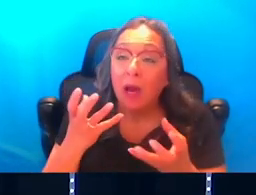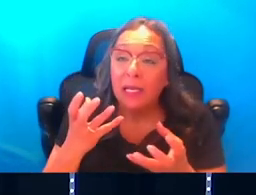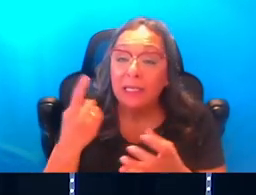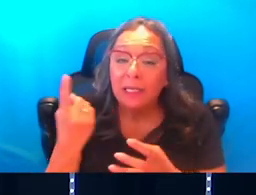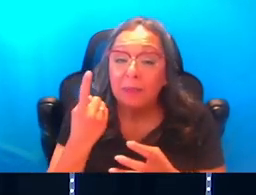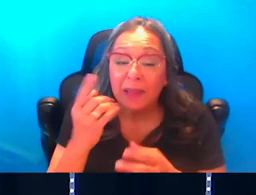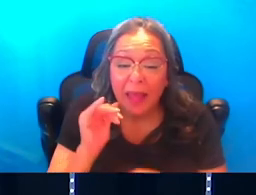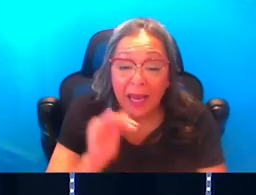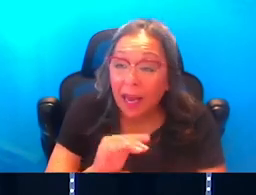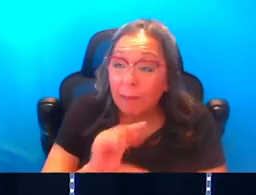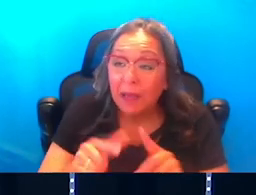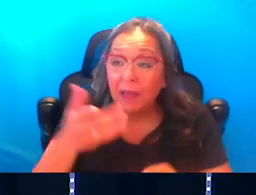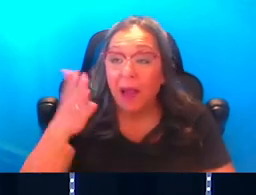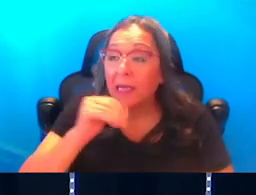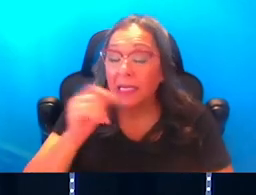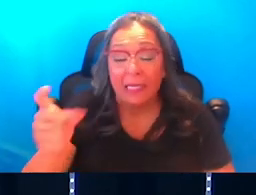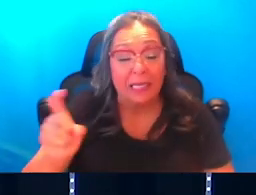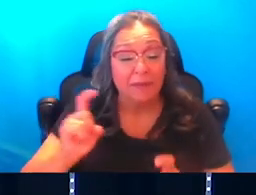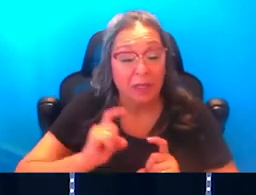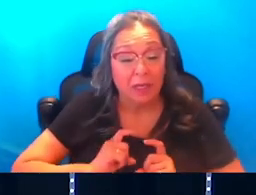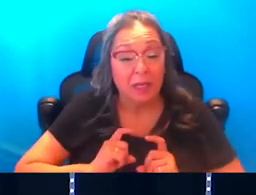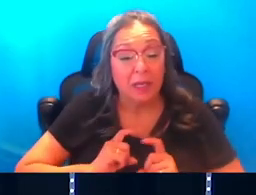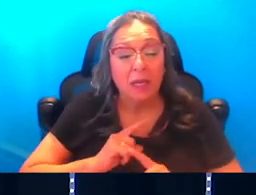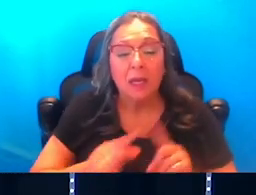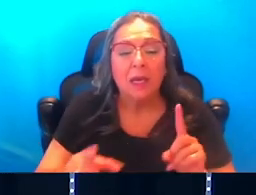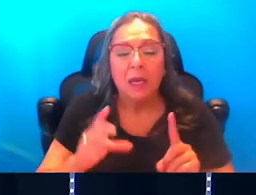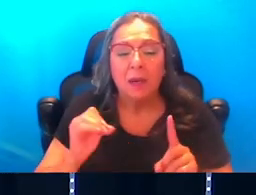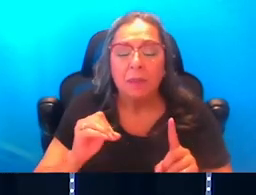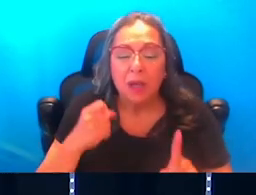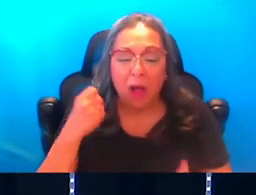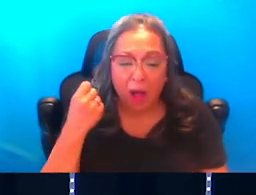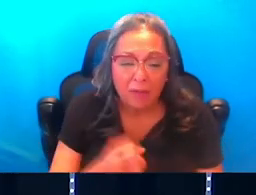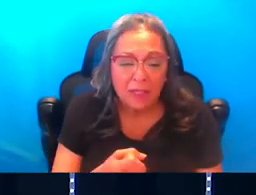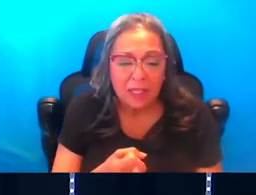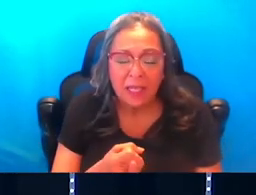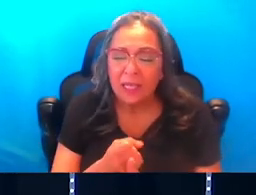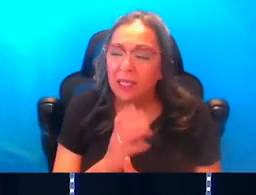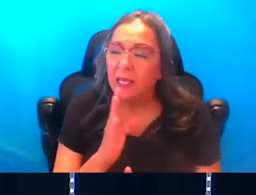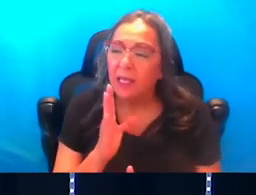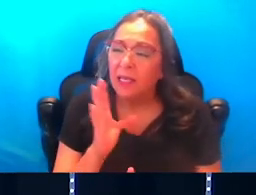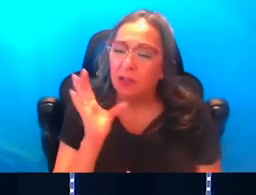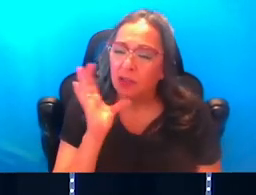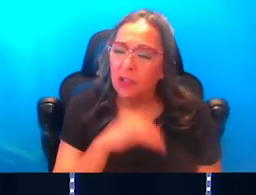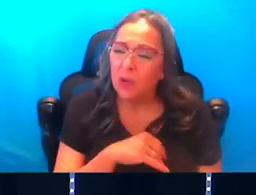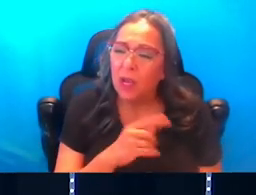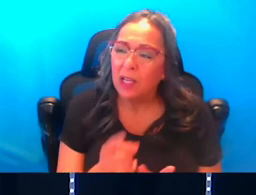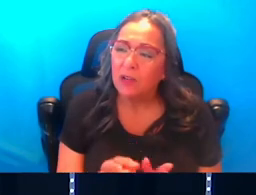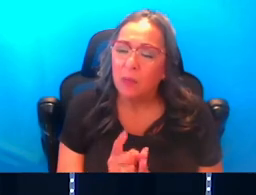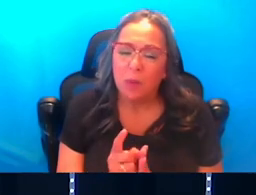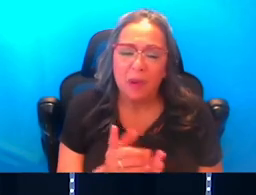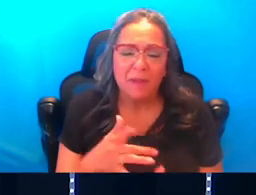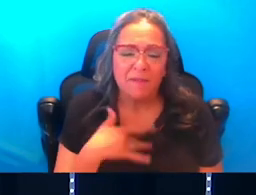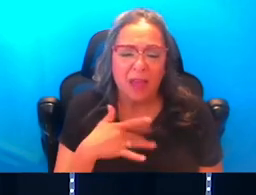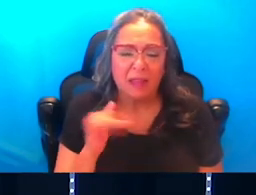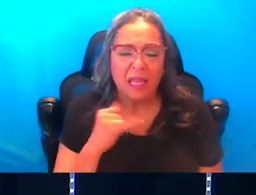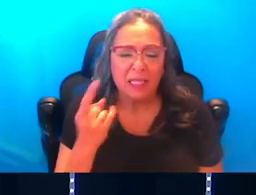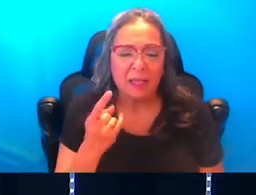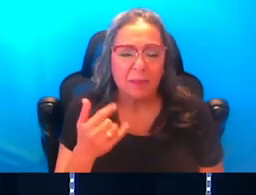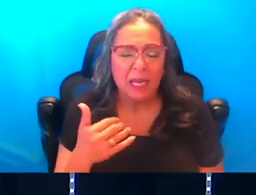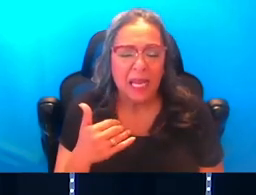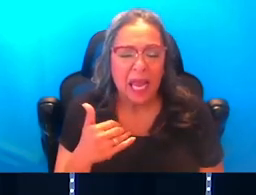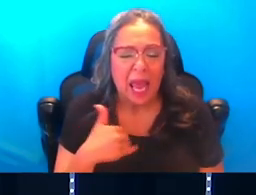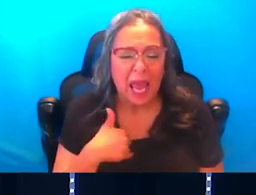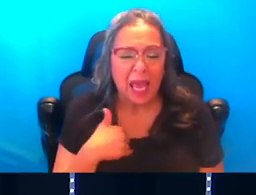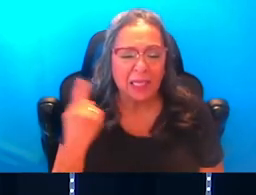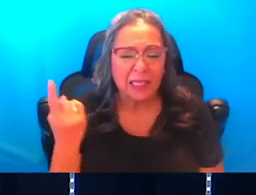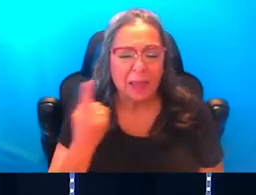But what he did is there was this really weird moment in the middle of the prayer. And it was like somebody took an external audio source